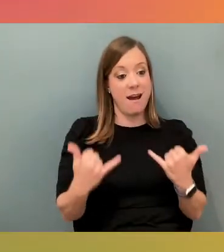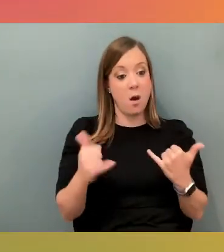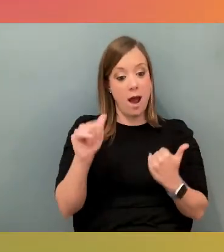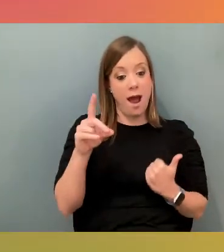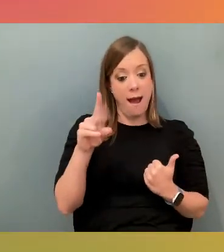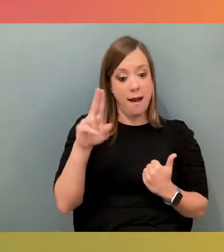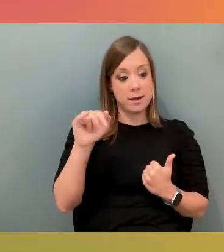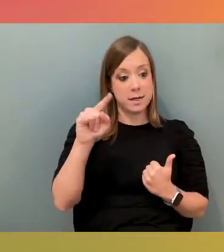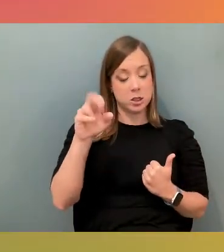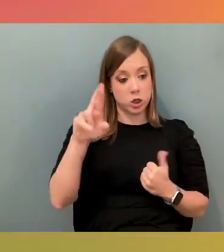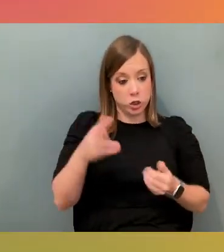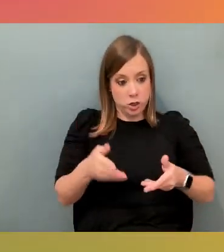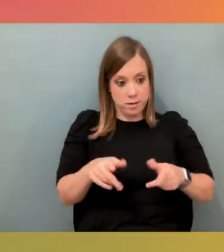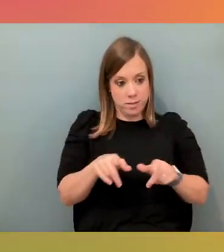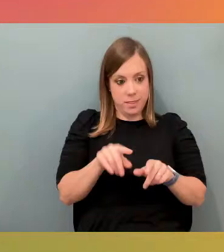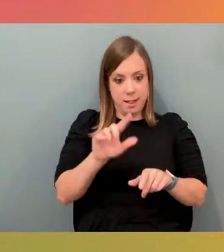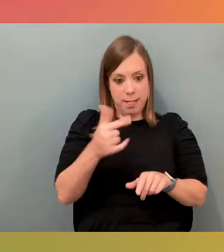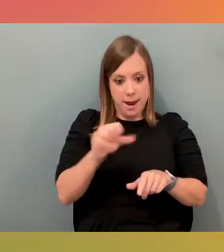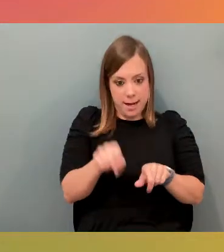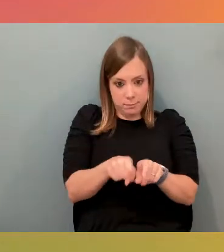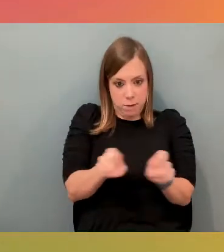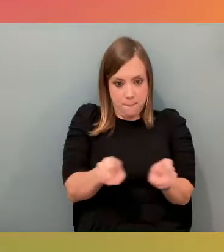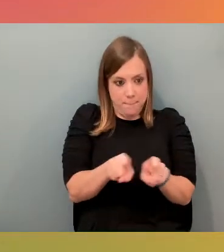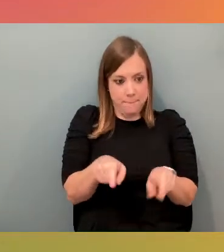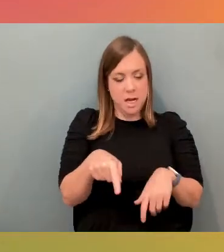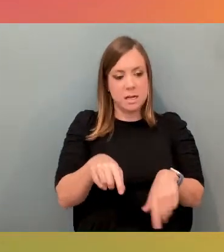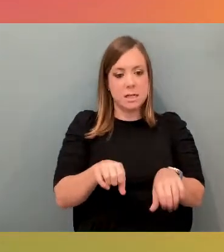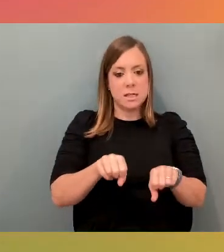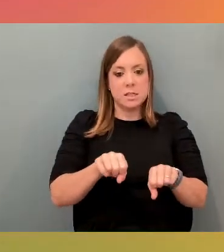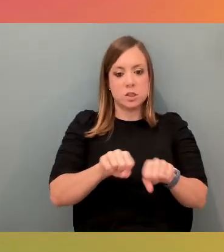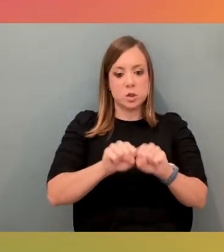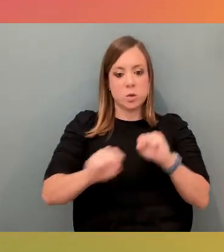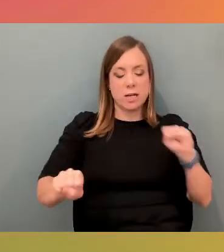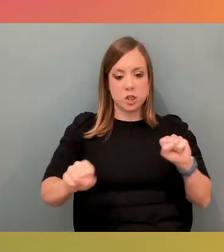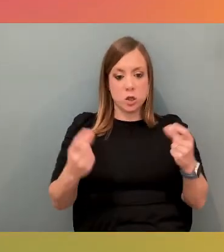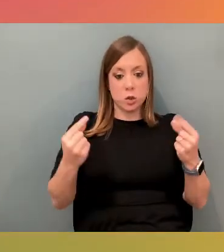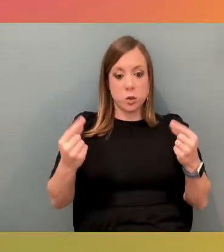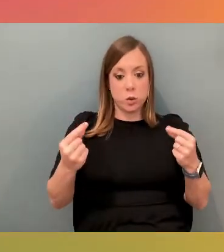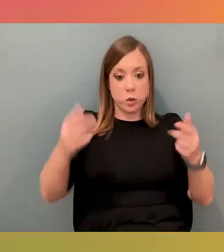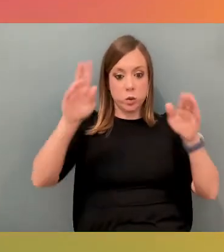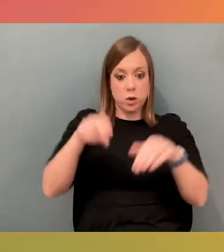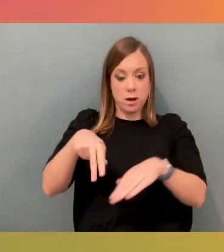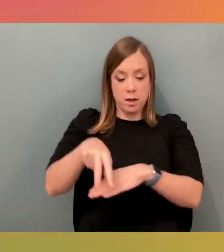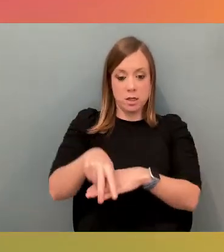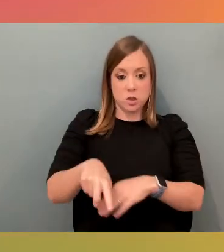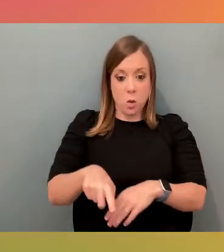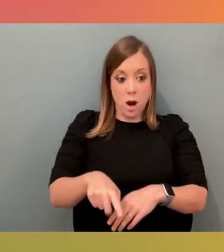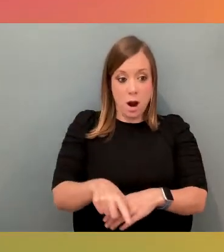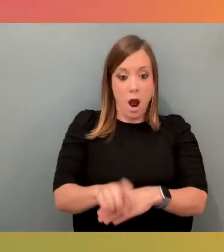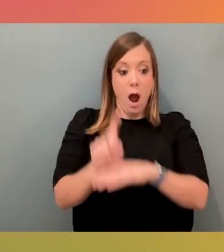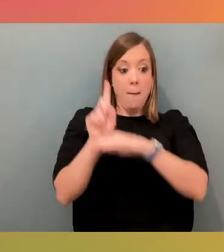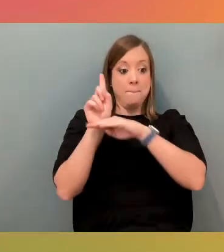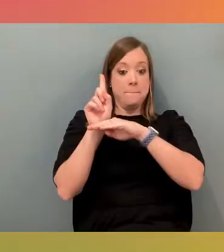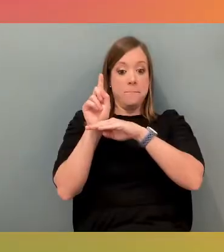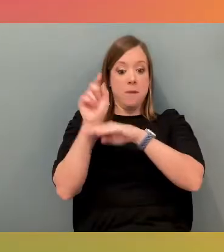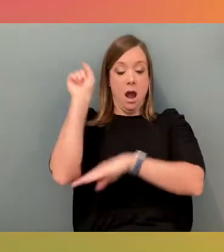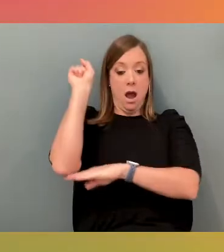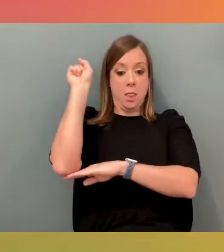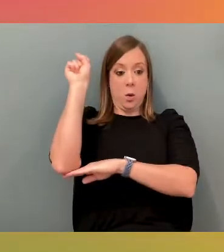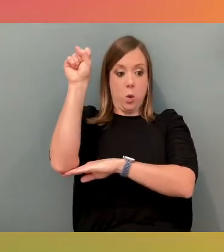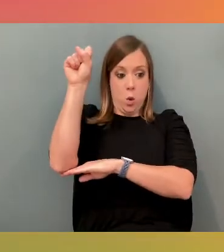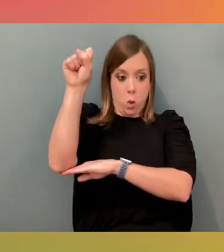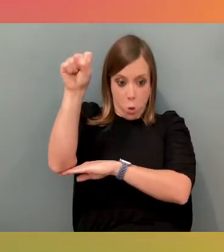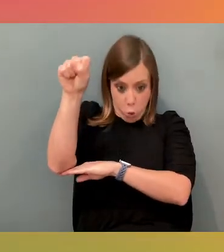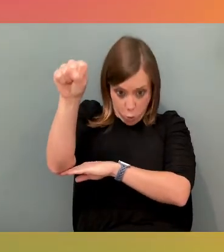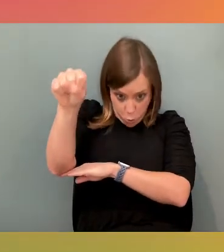So without using the hands, send those hips back, hover the torso, hover the arms above the ground. Notice how much more work that